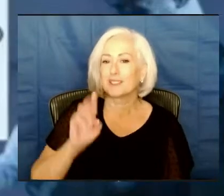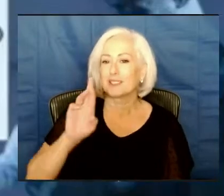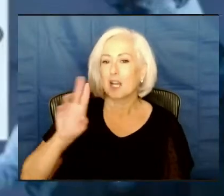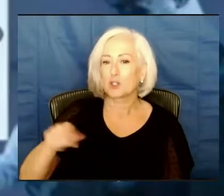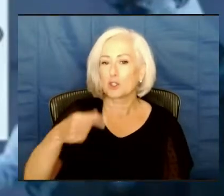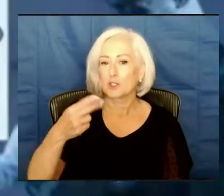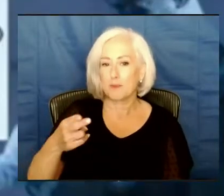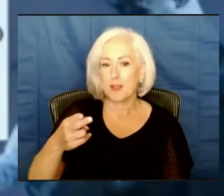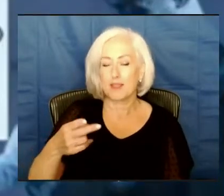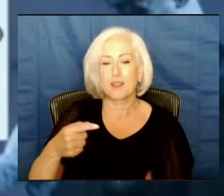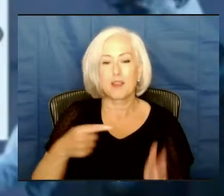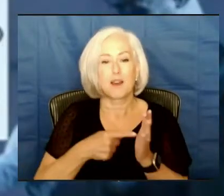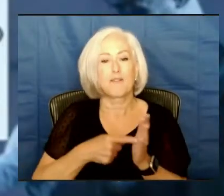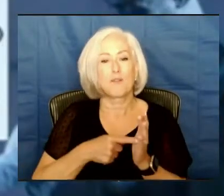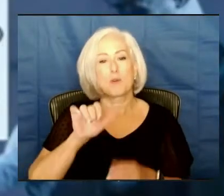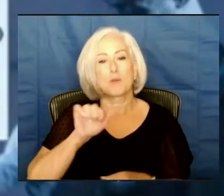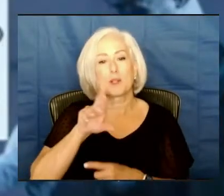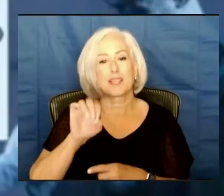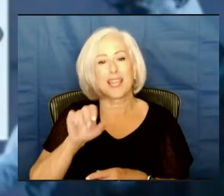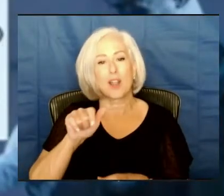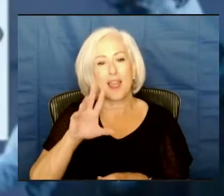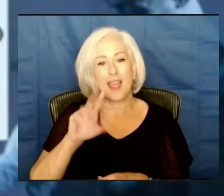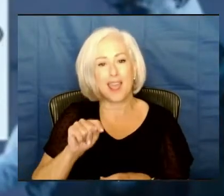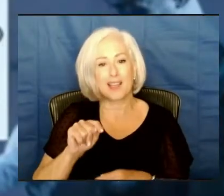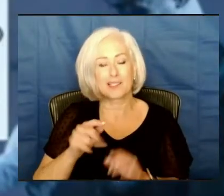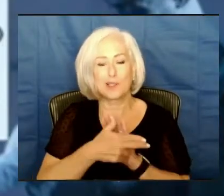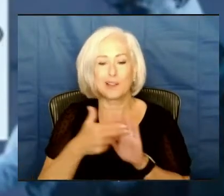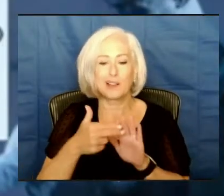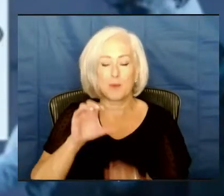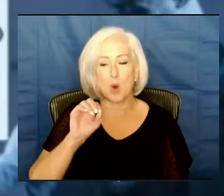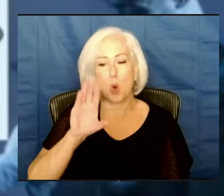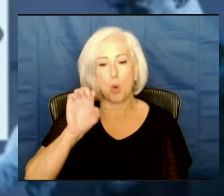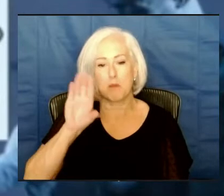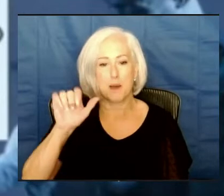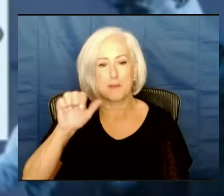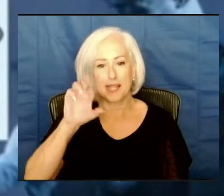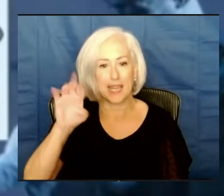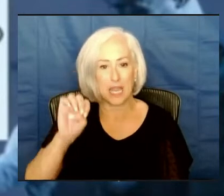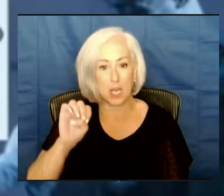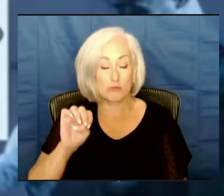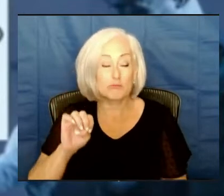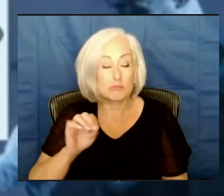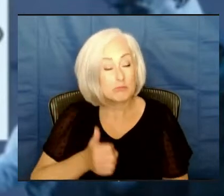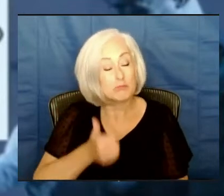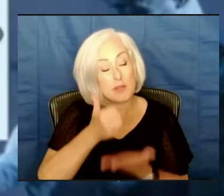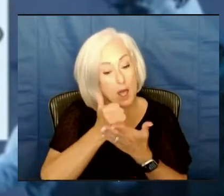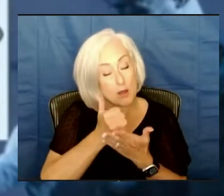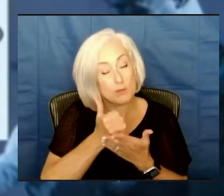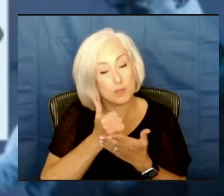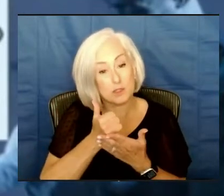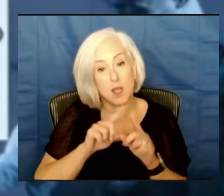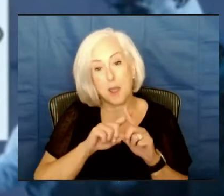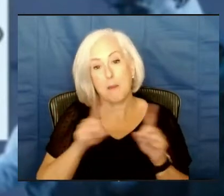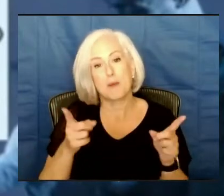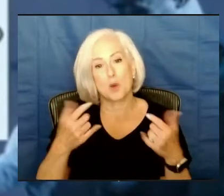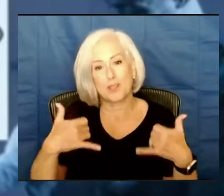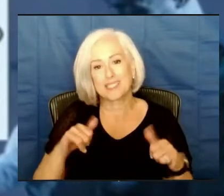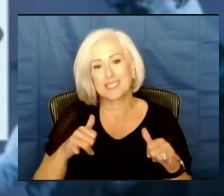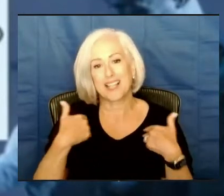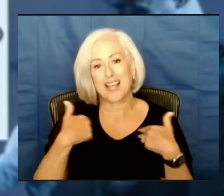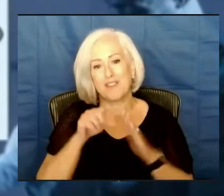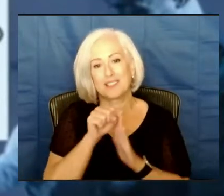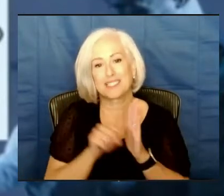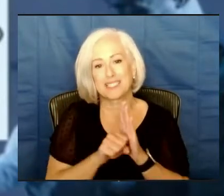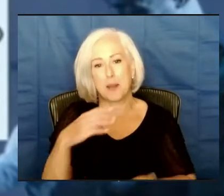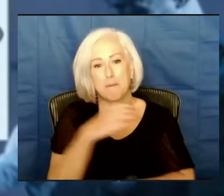Care Act, which is often referred to Obamacare, is definitely a major help, but there is state power in there.